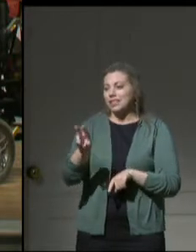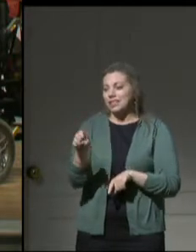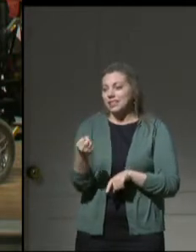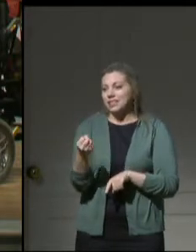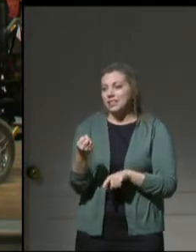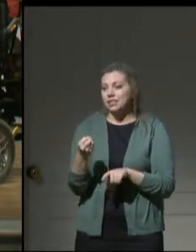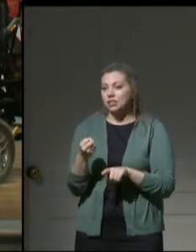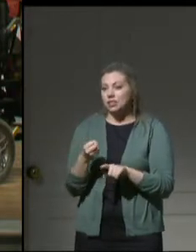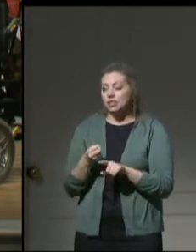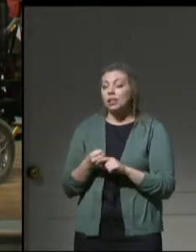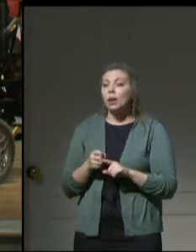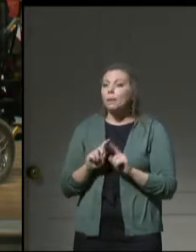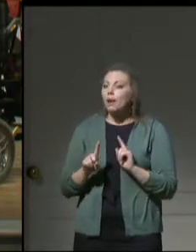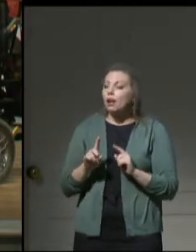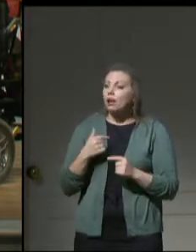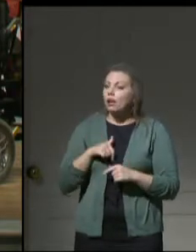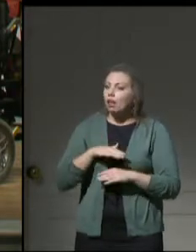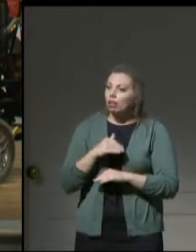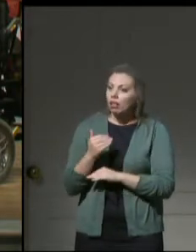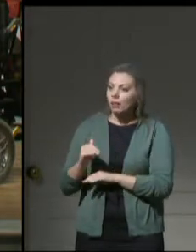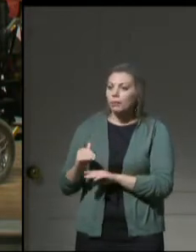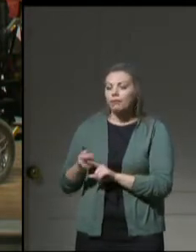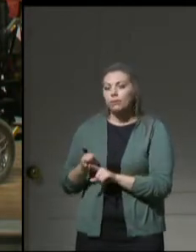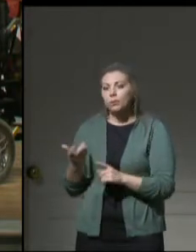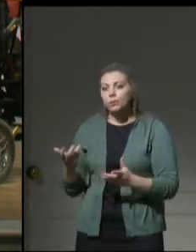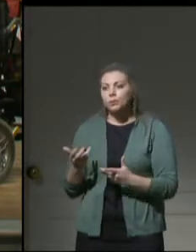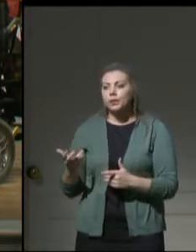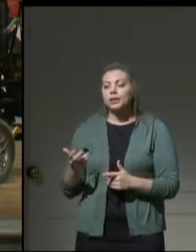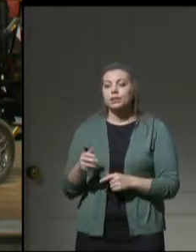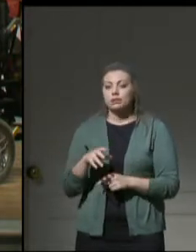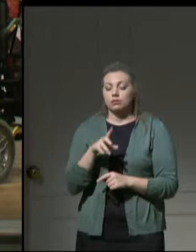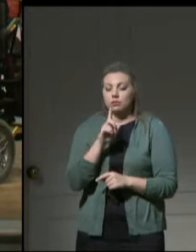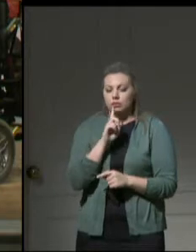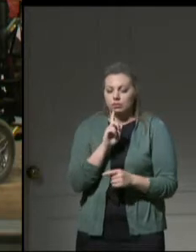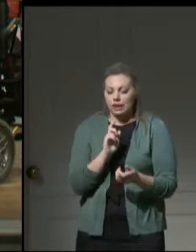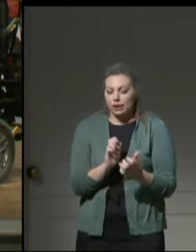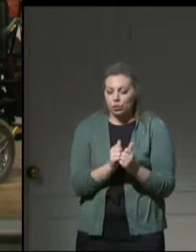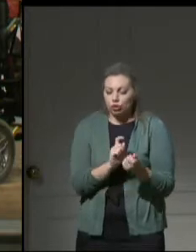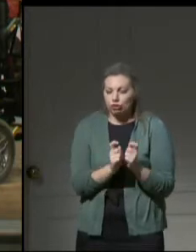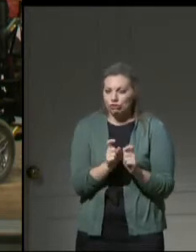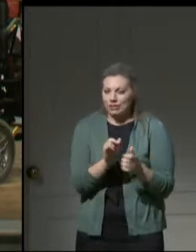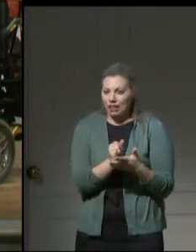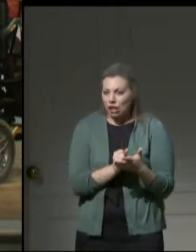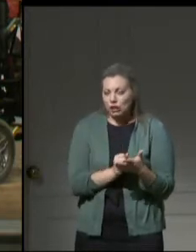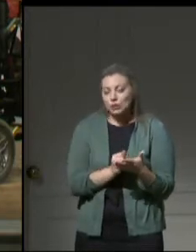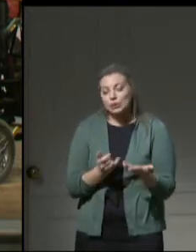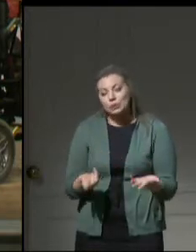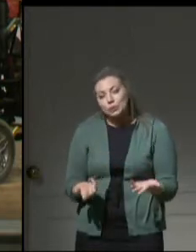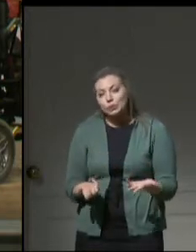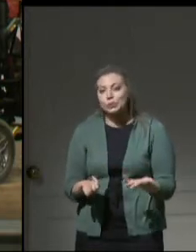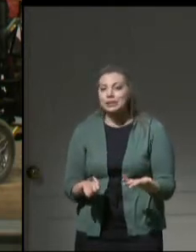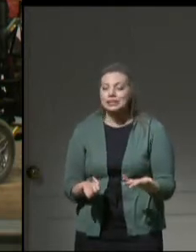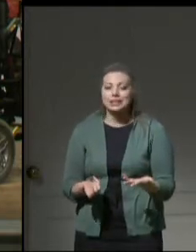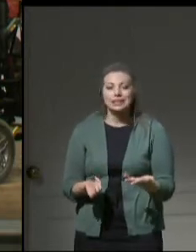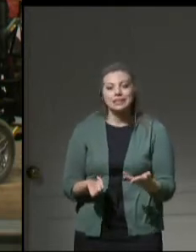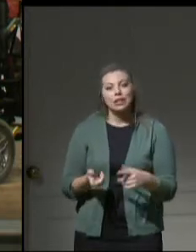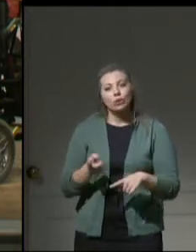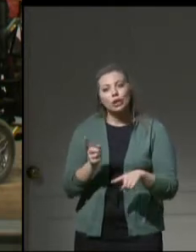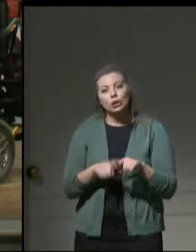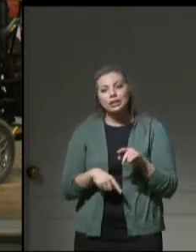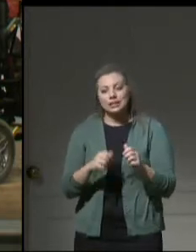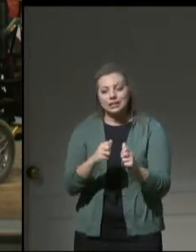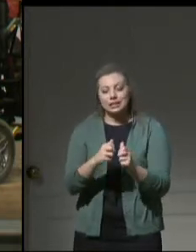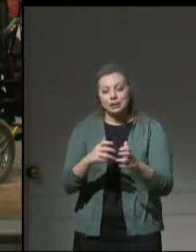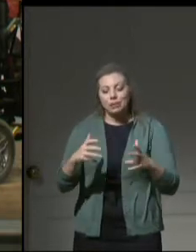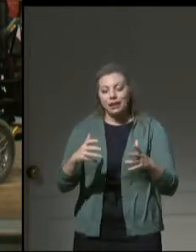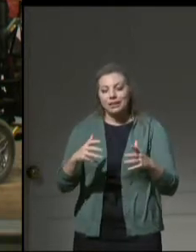artist, and we were limited in terms of changing that artwork. So we couldn't expand the